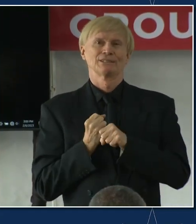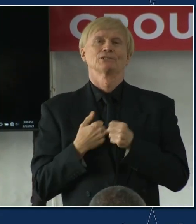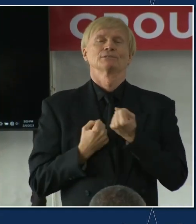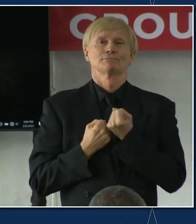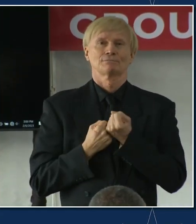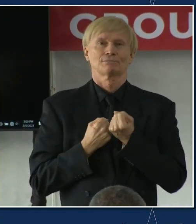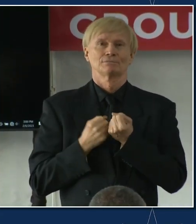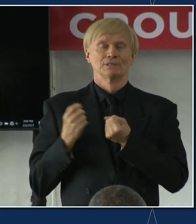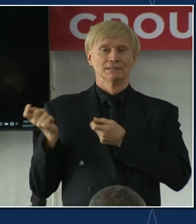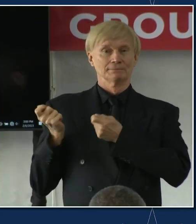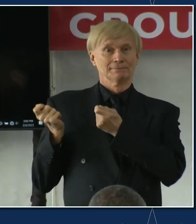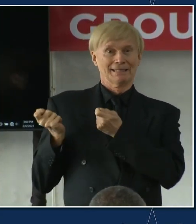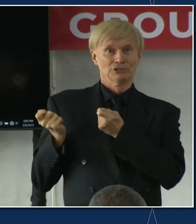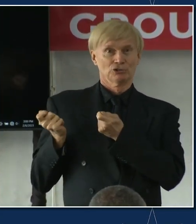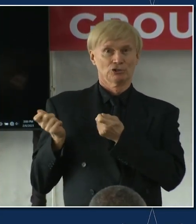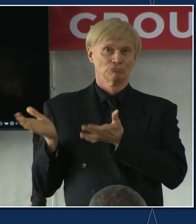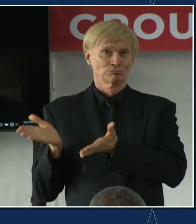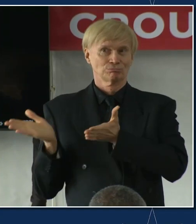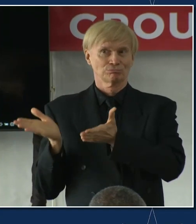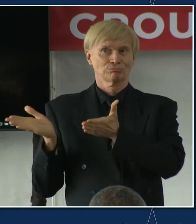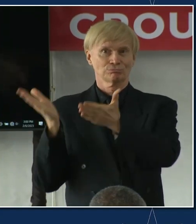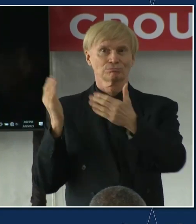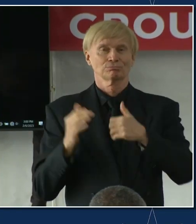his manager, pushing him,